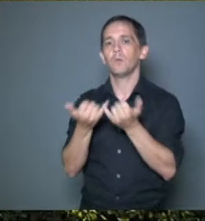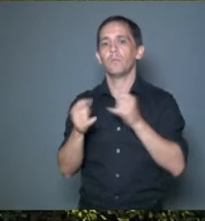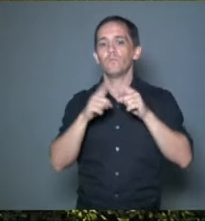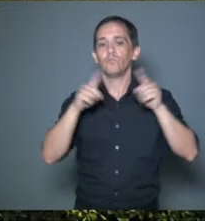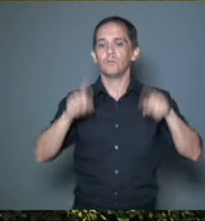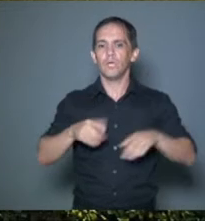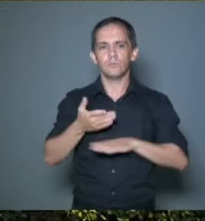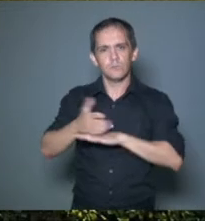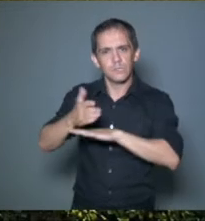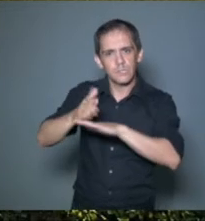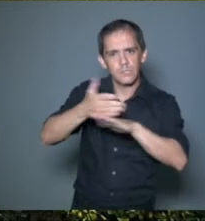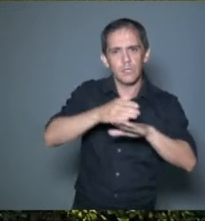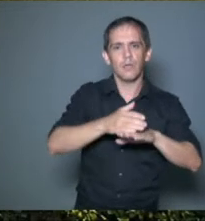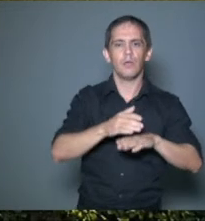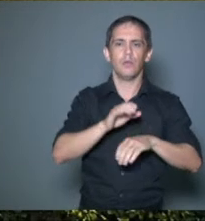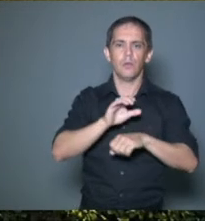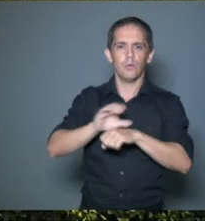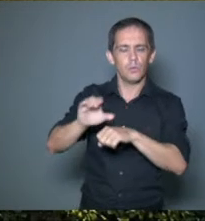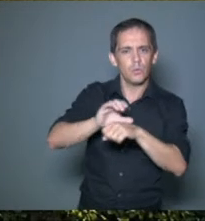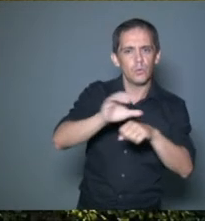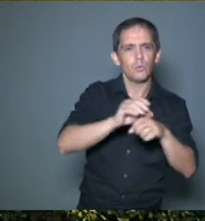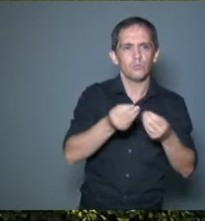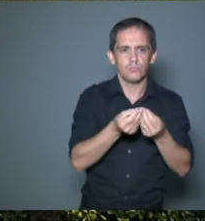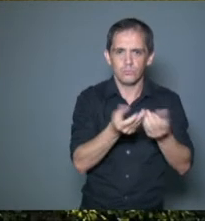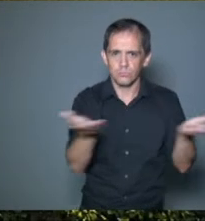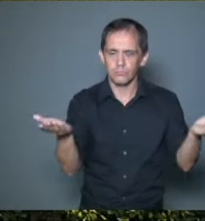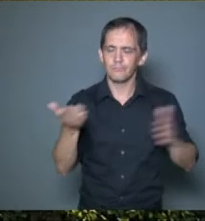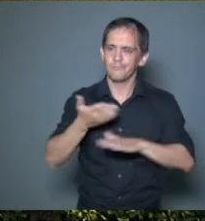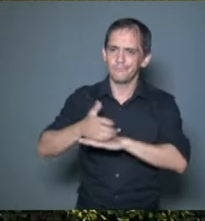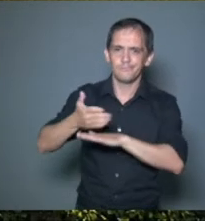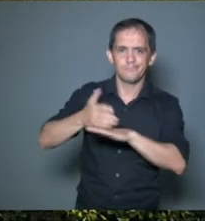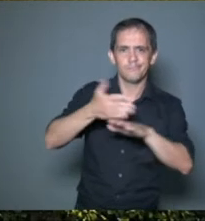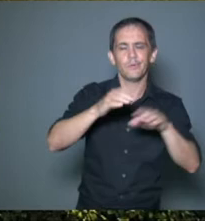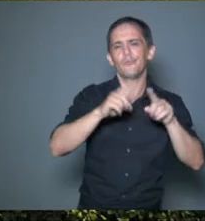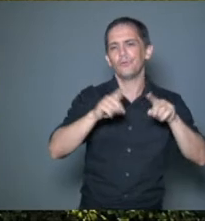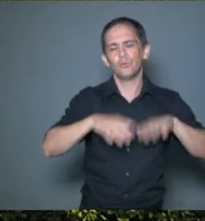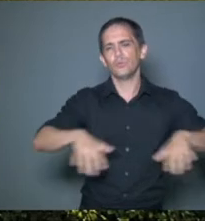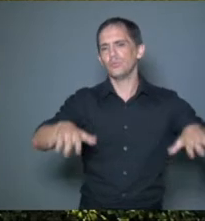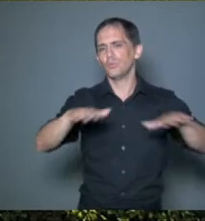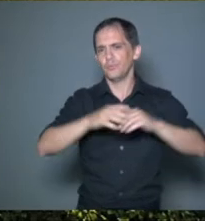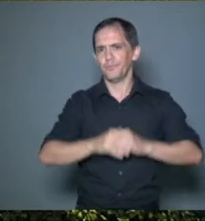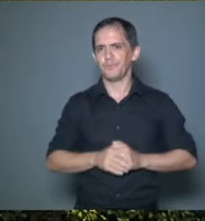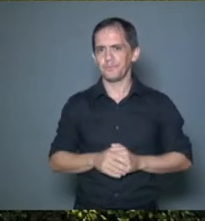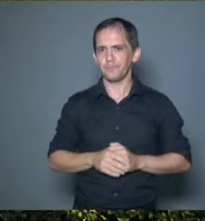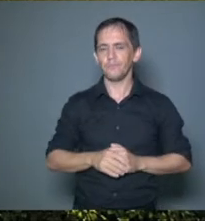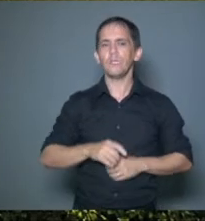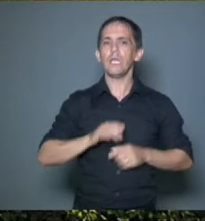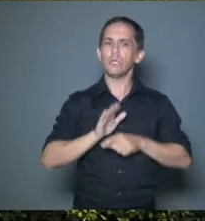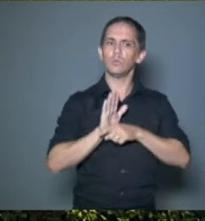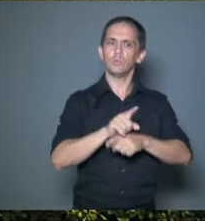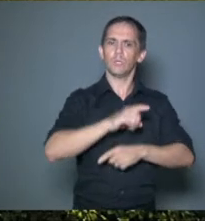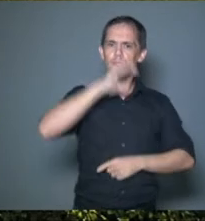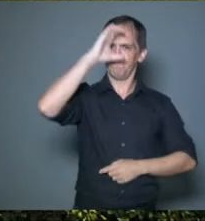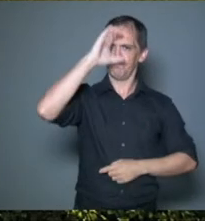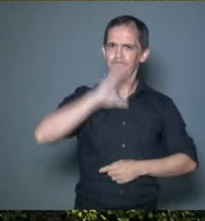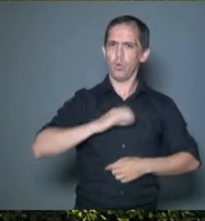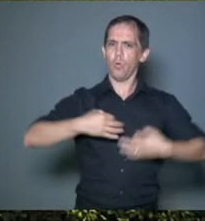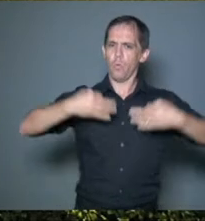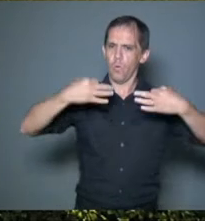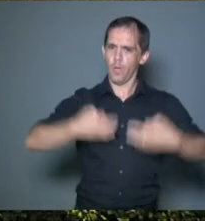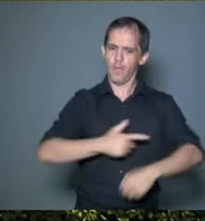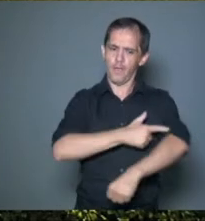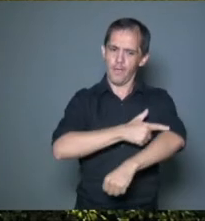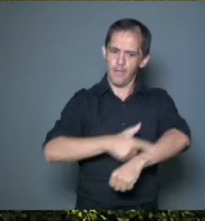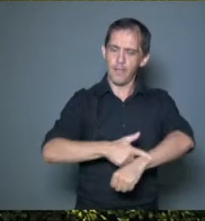impact, people development, so training people, training our employees, and